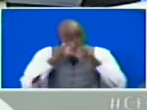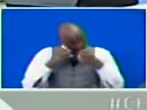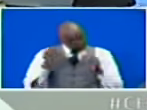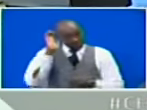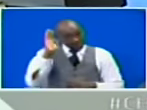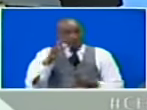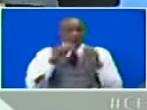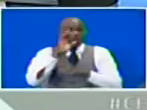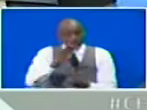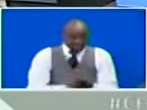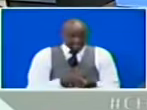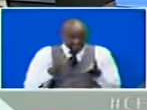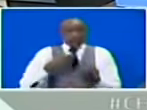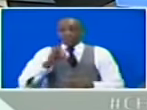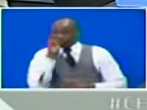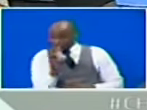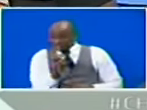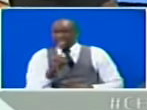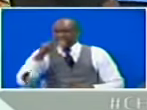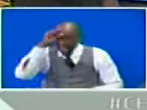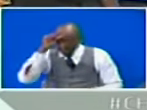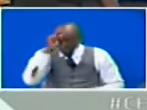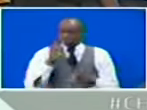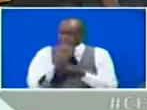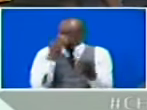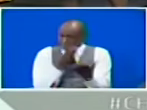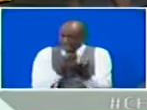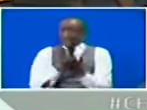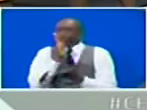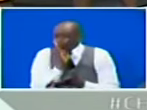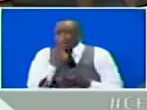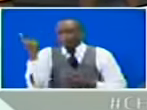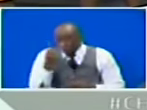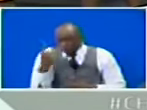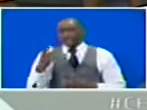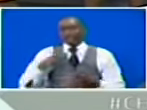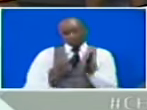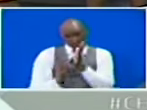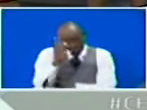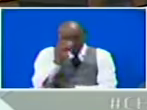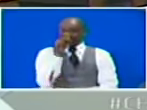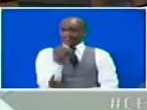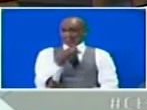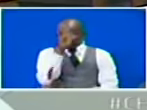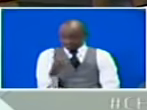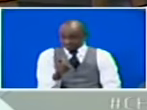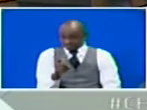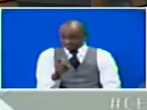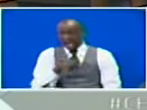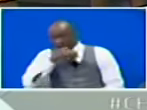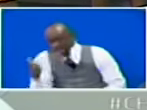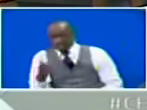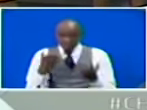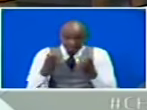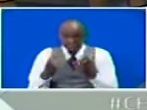statement. So today, this is what we are checking. Has the government spent money borrowed only on development? Or has it gone into other things